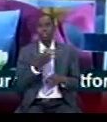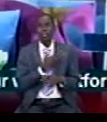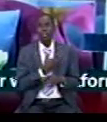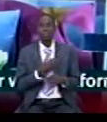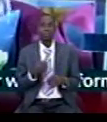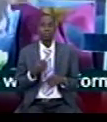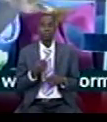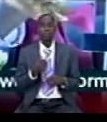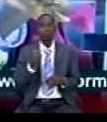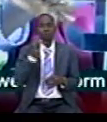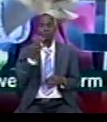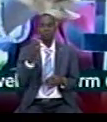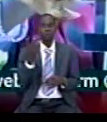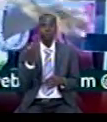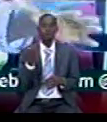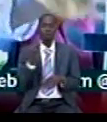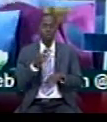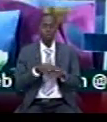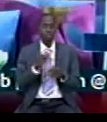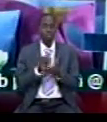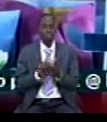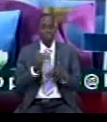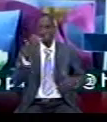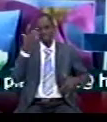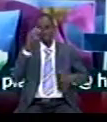I was under sickness until